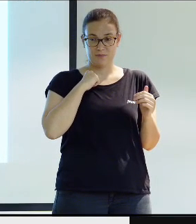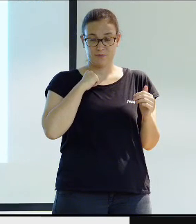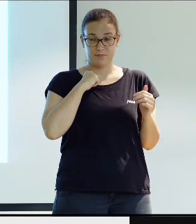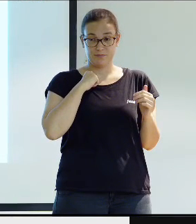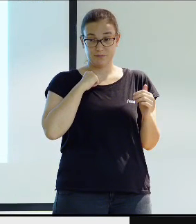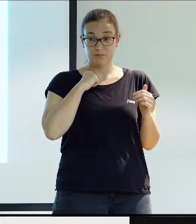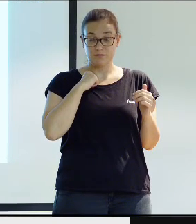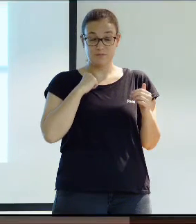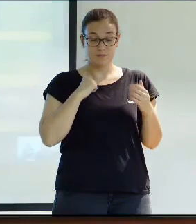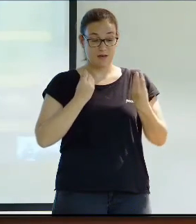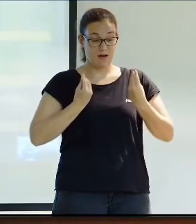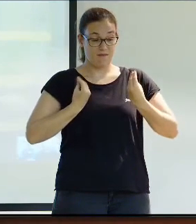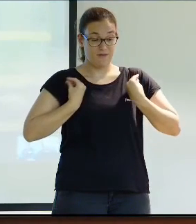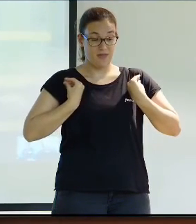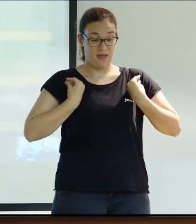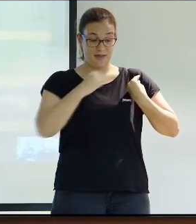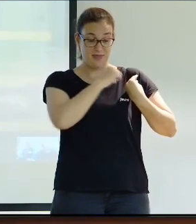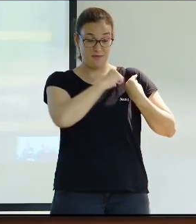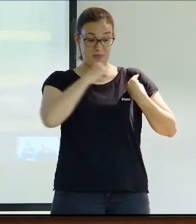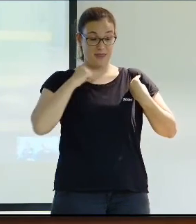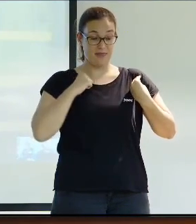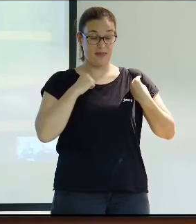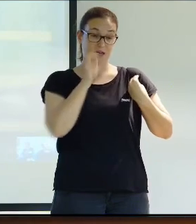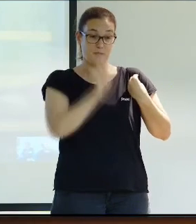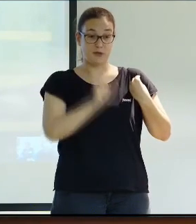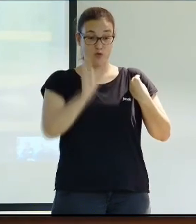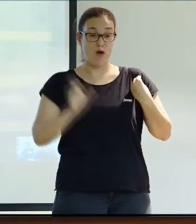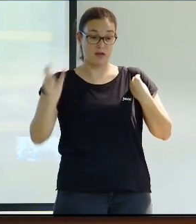the independent life of the individual.